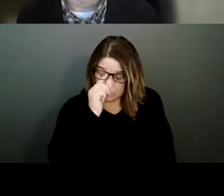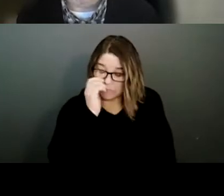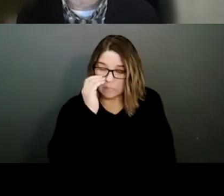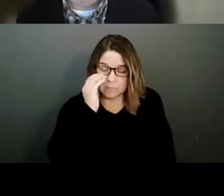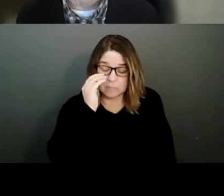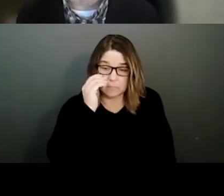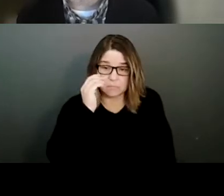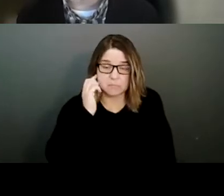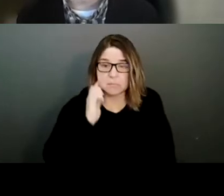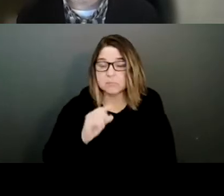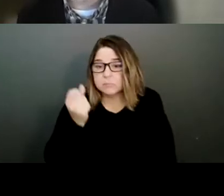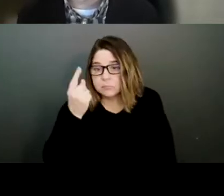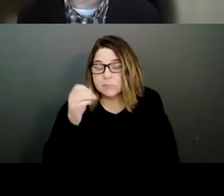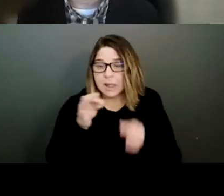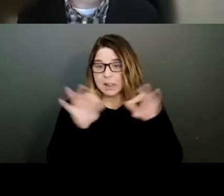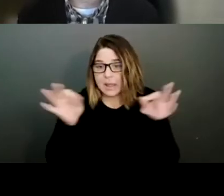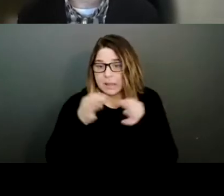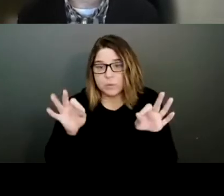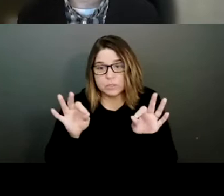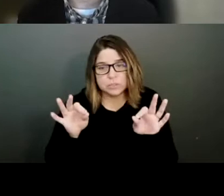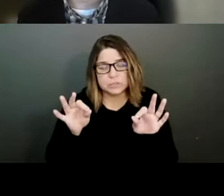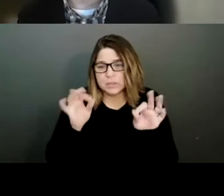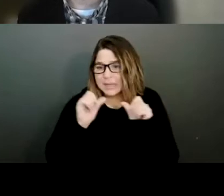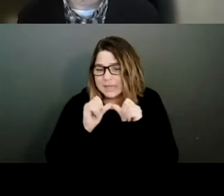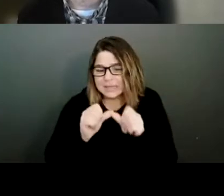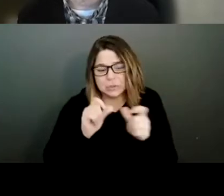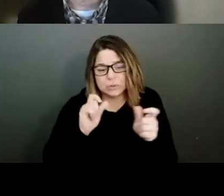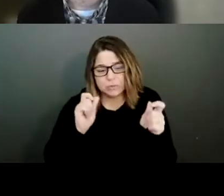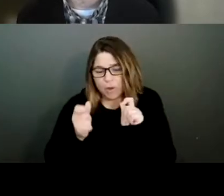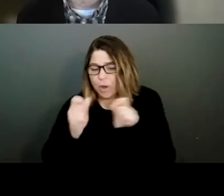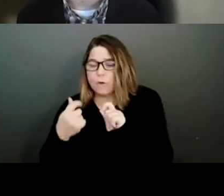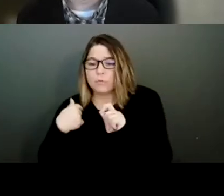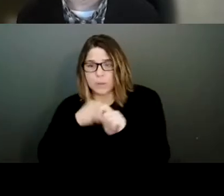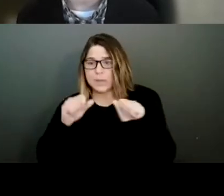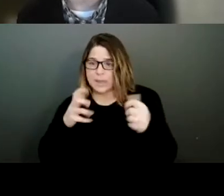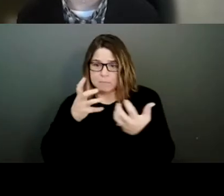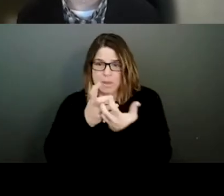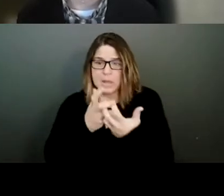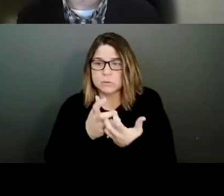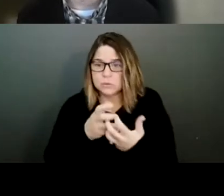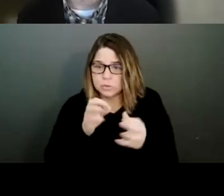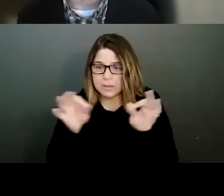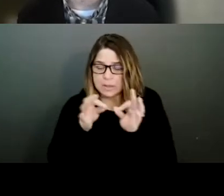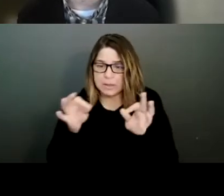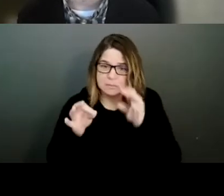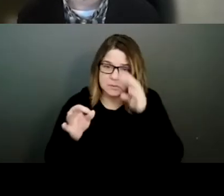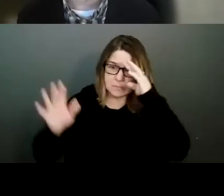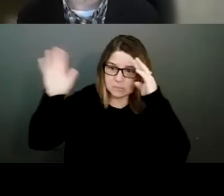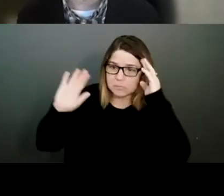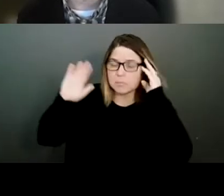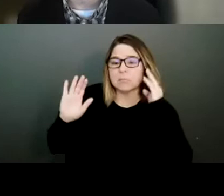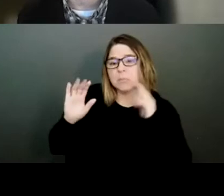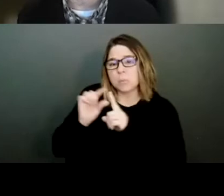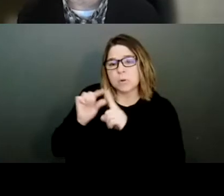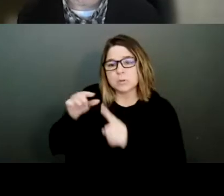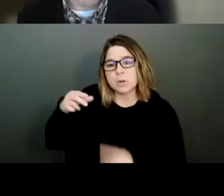language. Language is constantly evolving and we can evolve with it. Words in the past, such as homosexual,